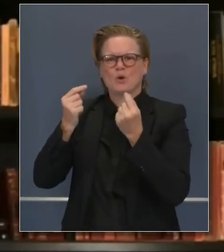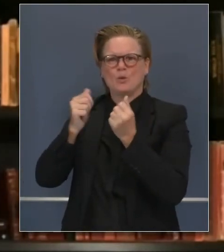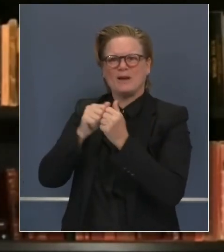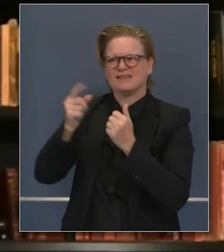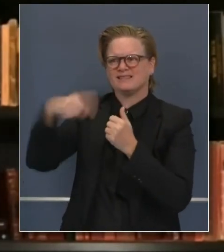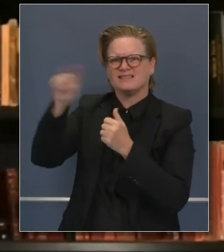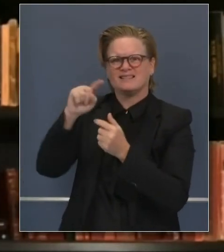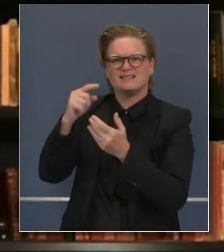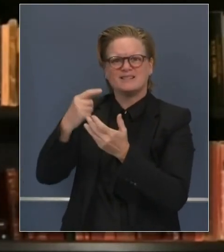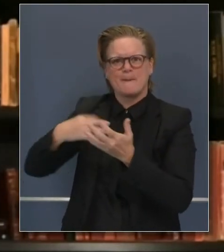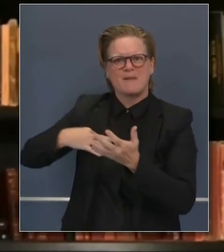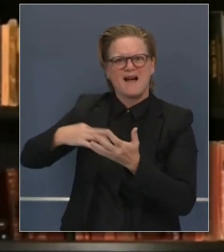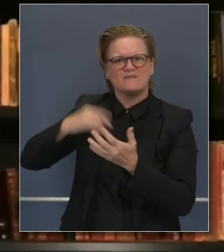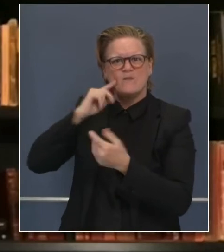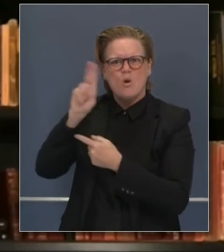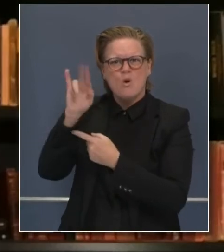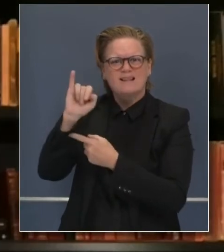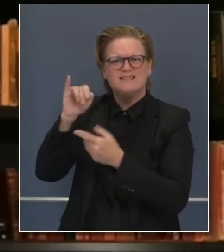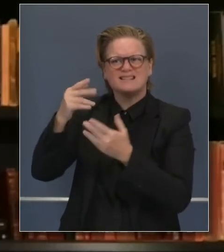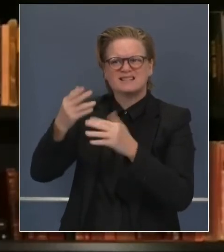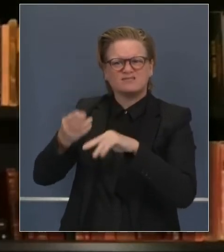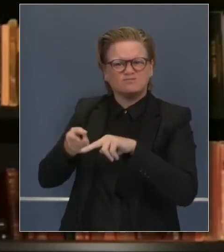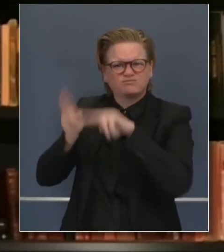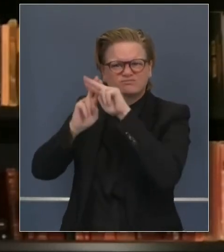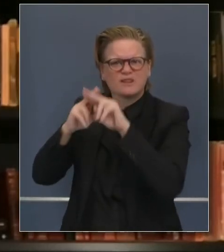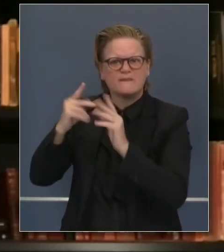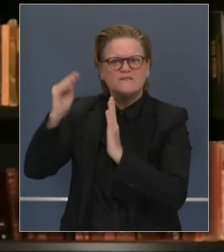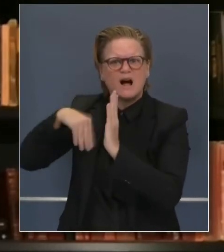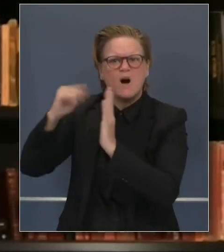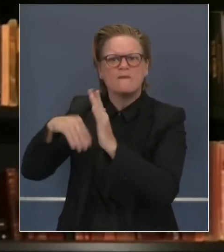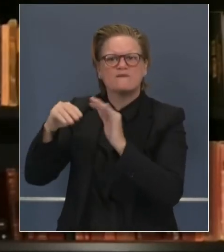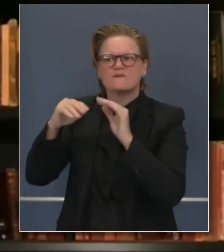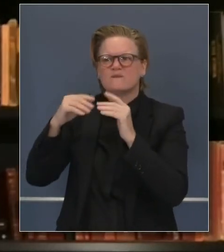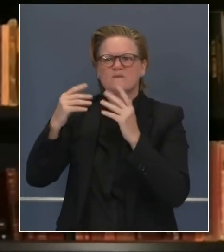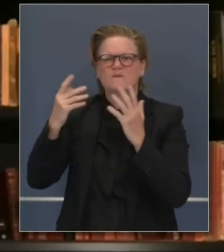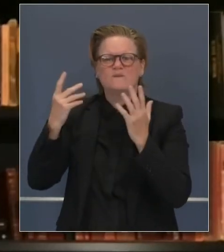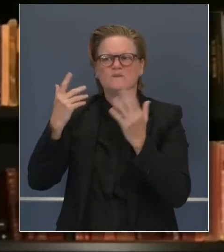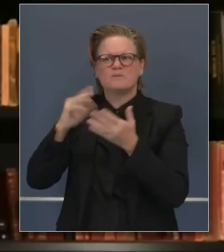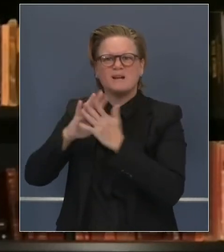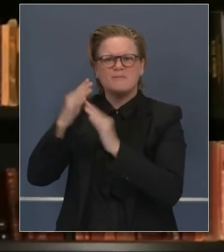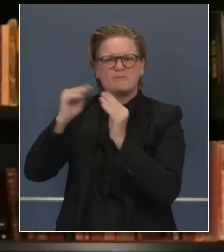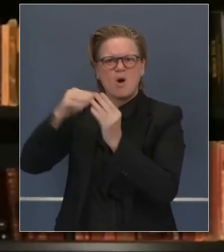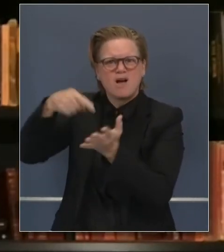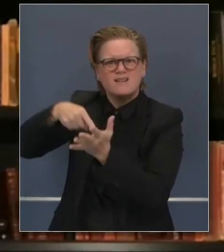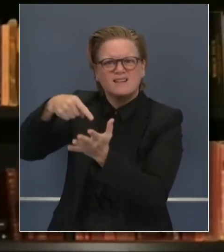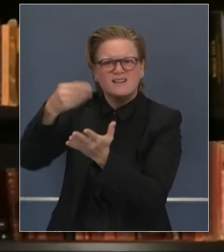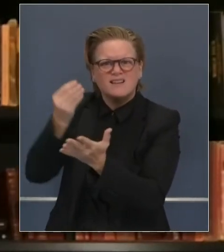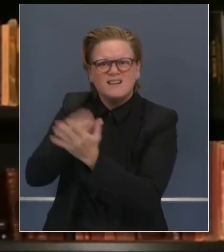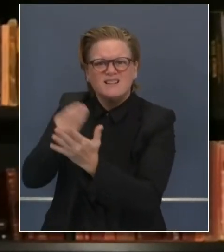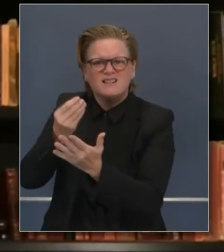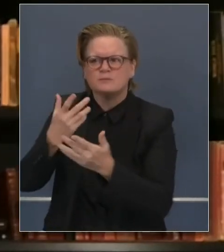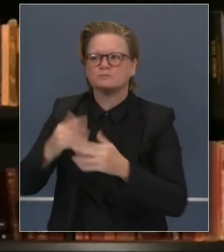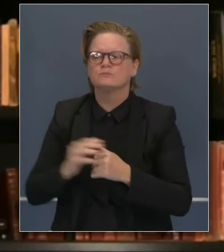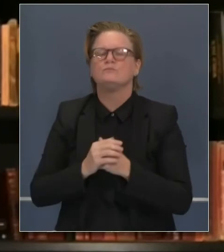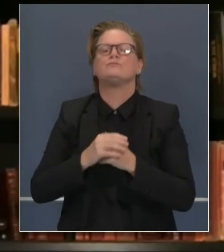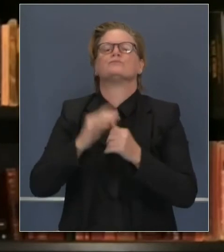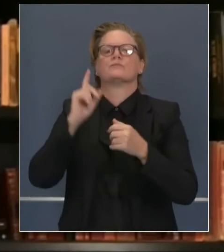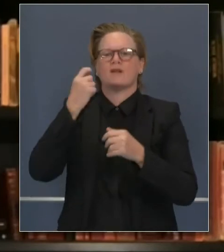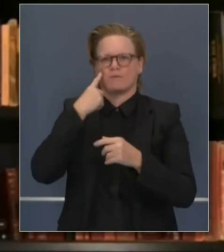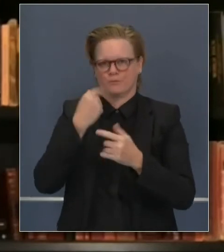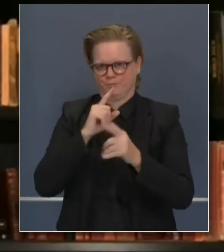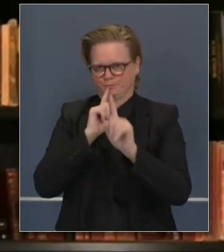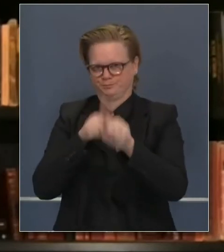again get some relief? Well, we've made a lot of progress at EDD. We put together a new system, you may recall, in